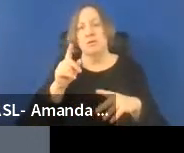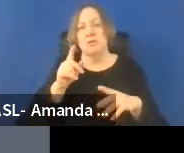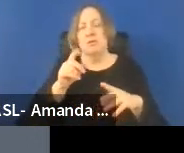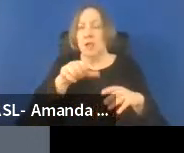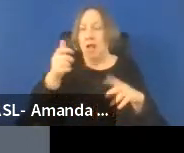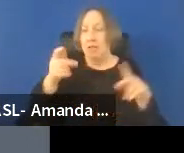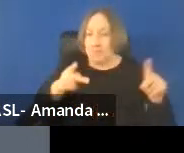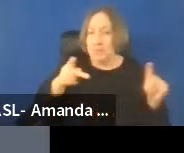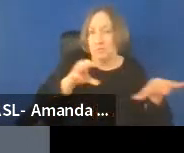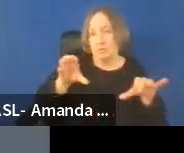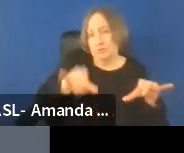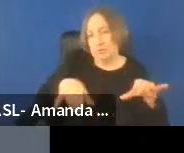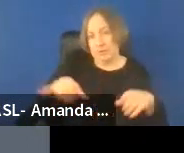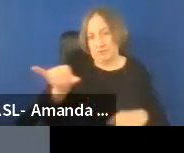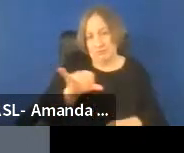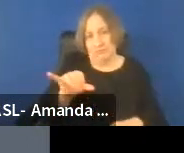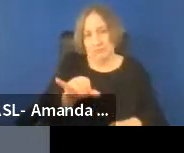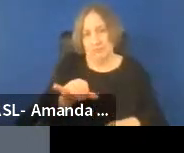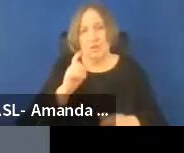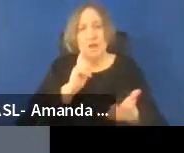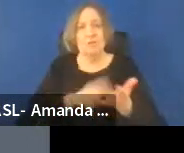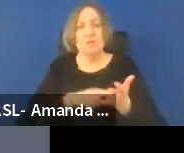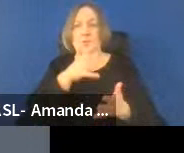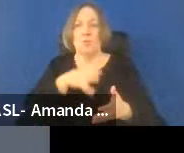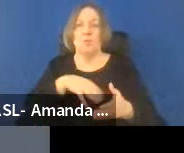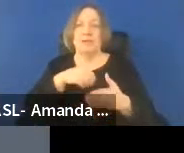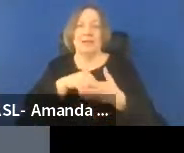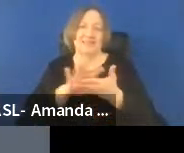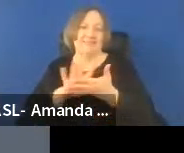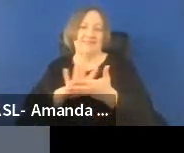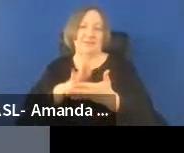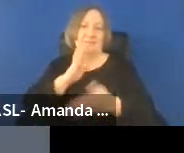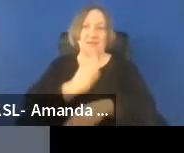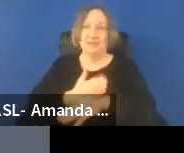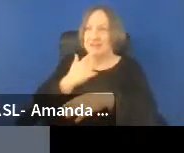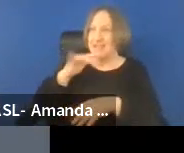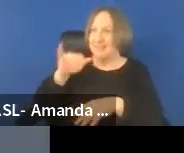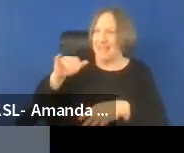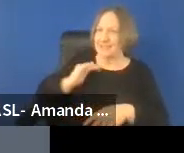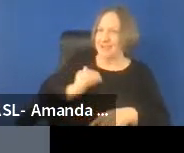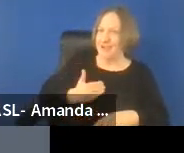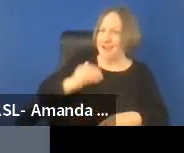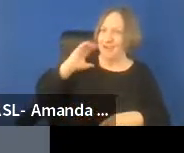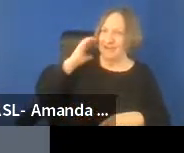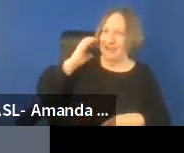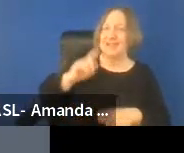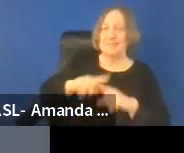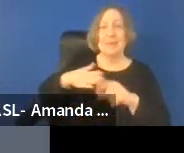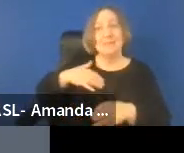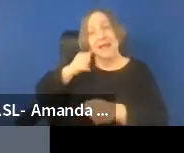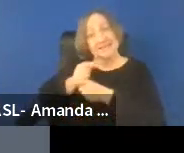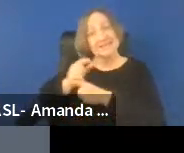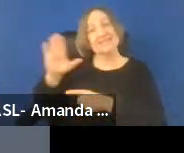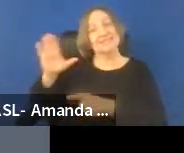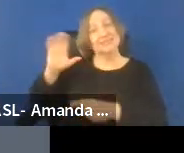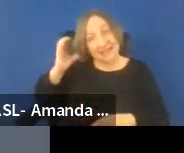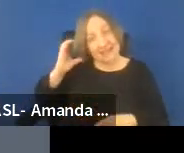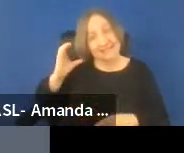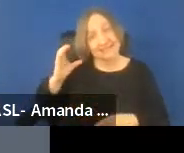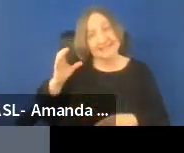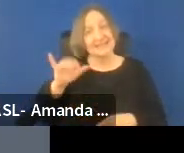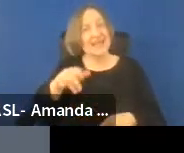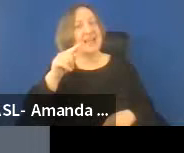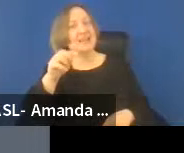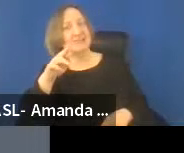that. I recognize the woman in the video. My daughter was like, "You're going to say that's our cousin, but it's my sister's cousin." And I was like, "That's